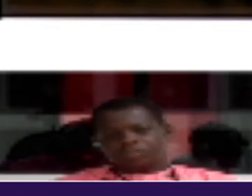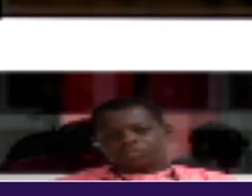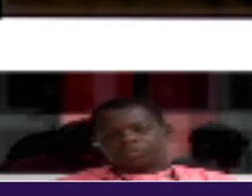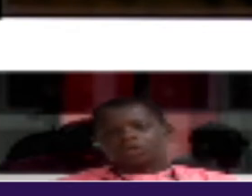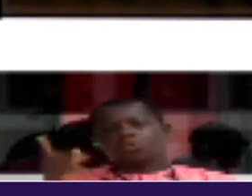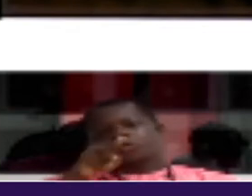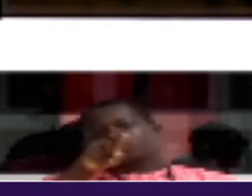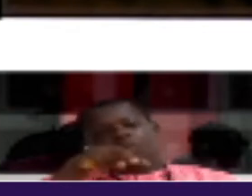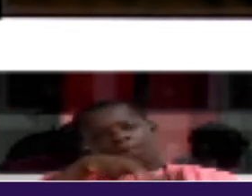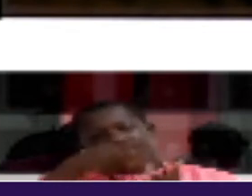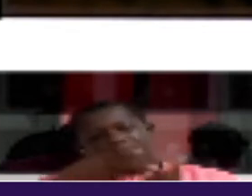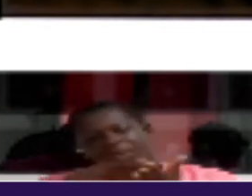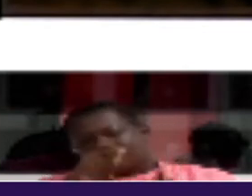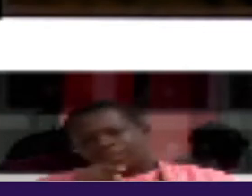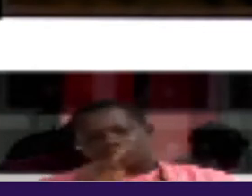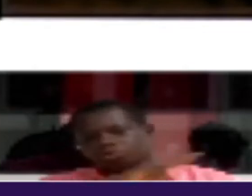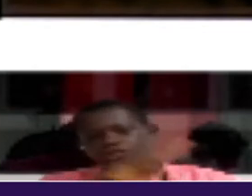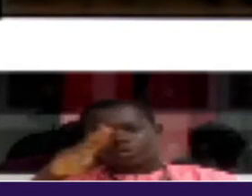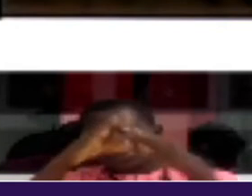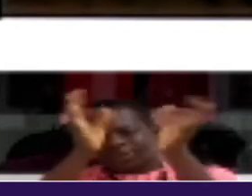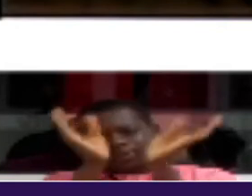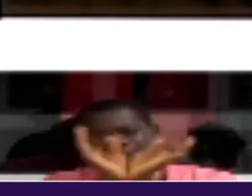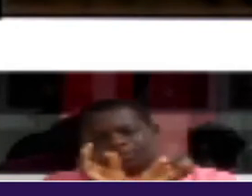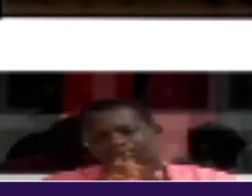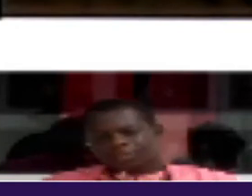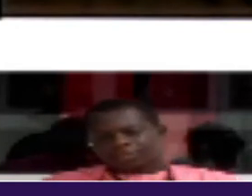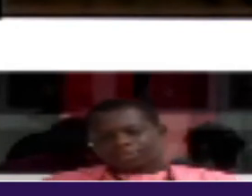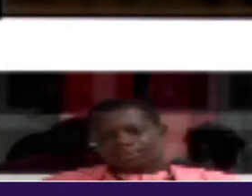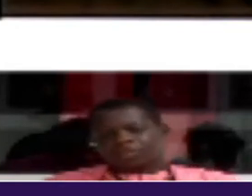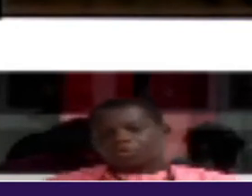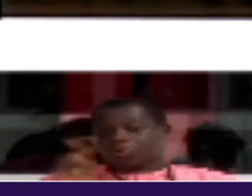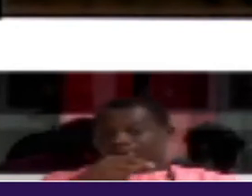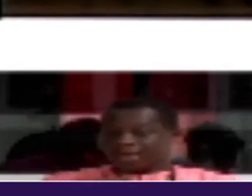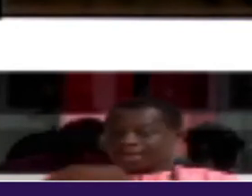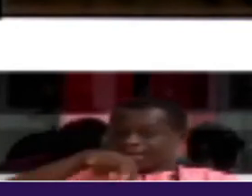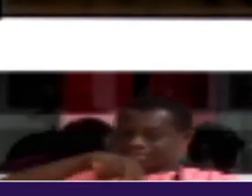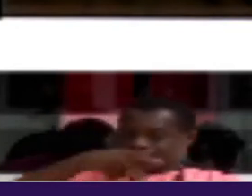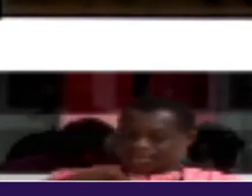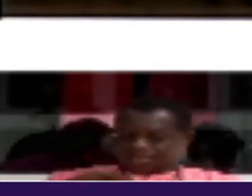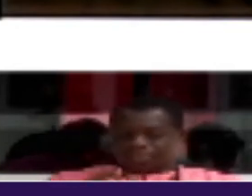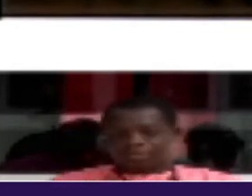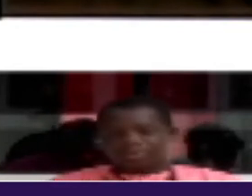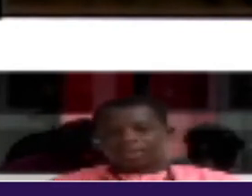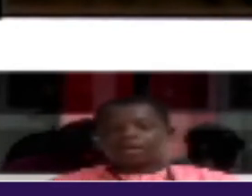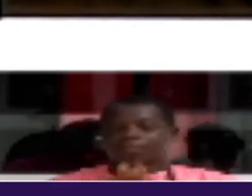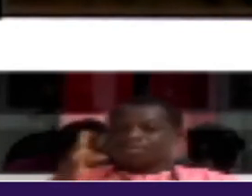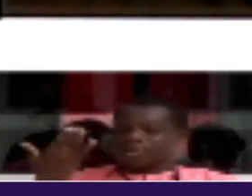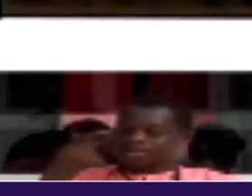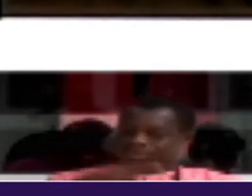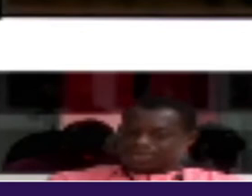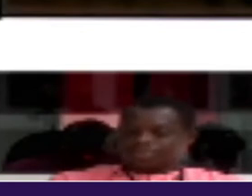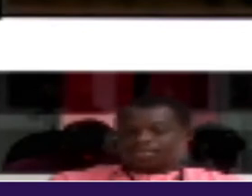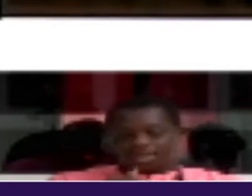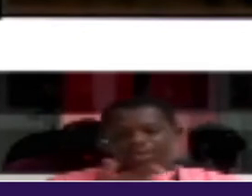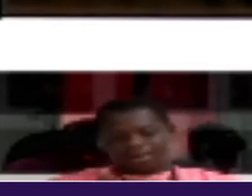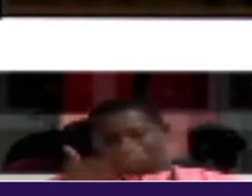What do you mean by that? It was not a team. Okay. What I mean is that during this time, I was